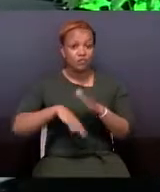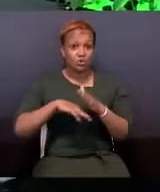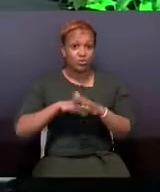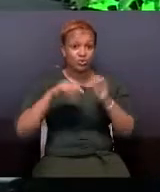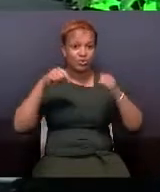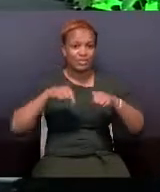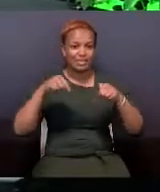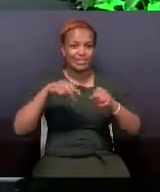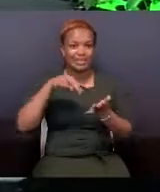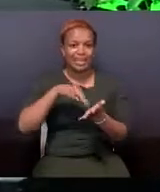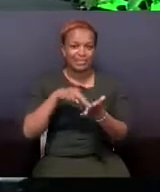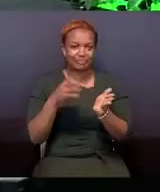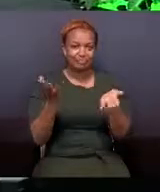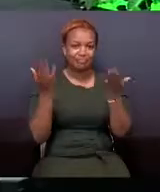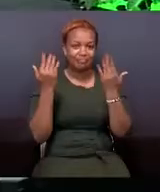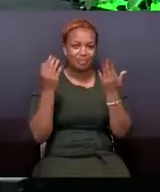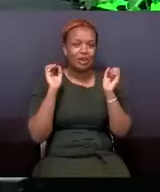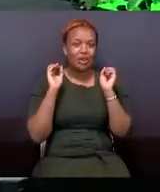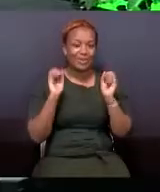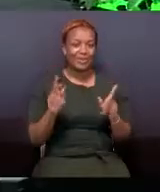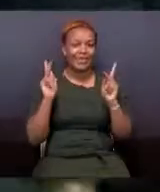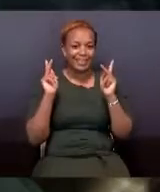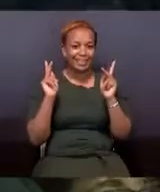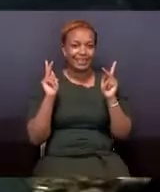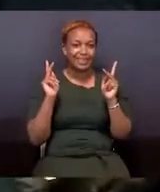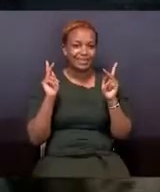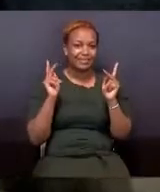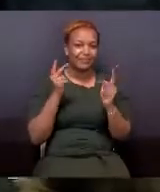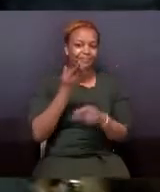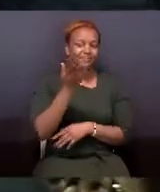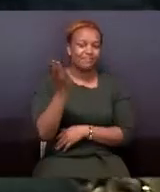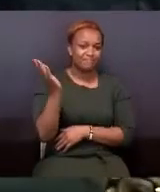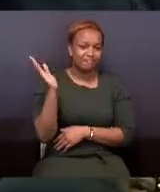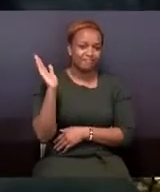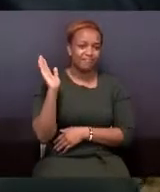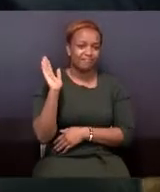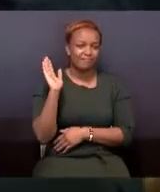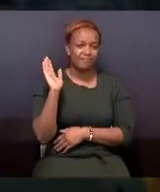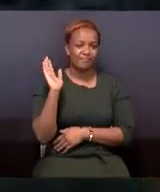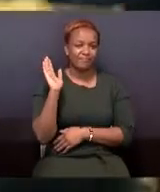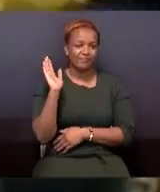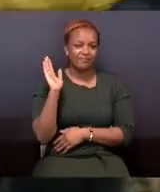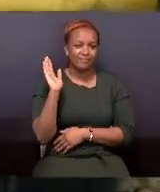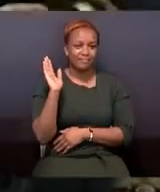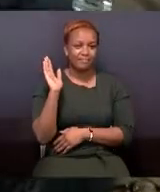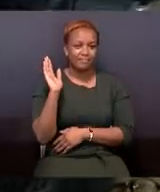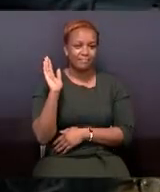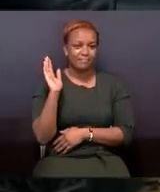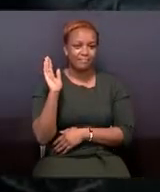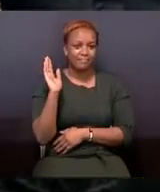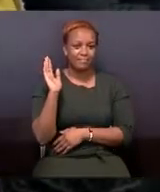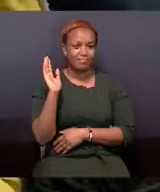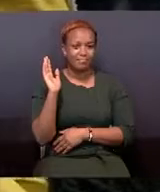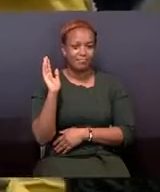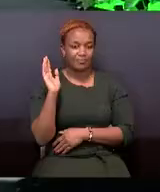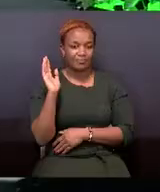Wow. Okay. So this is what you look like off the field, huh? All right. So from our legends,